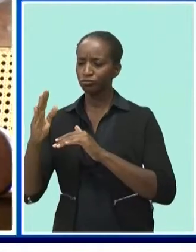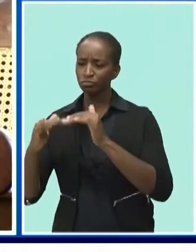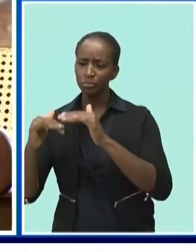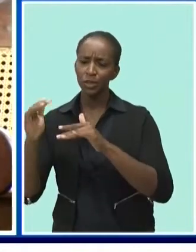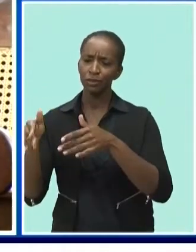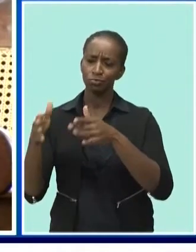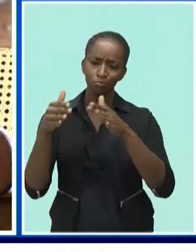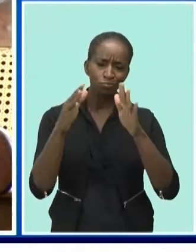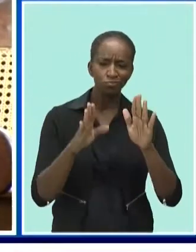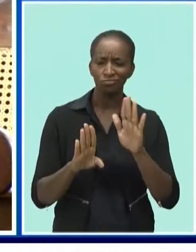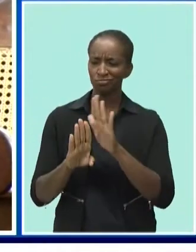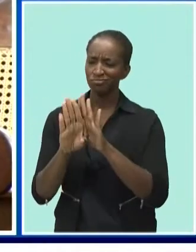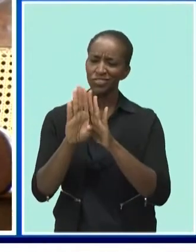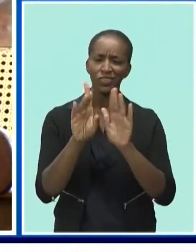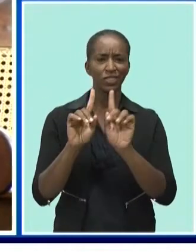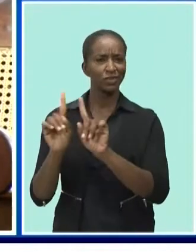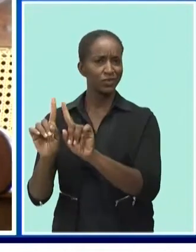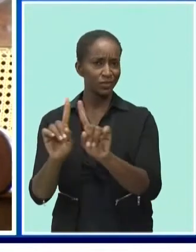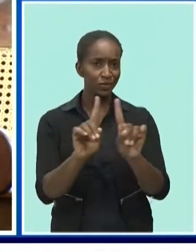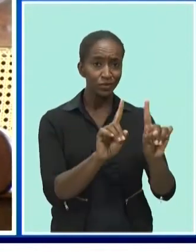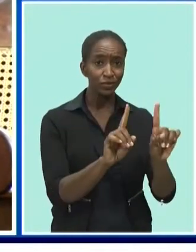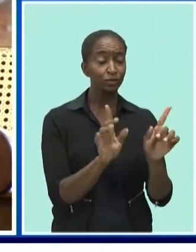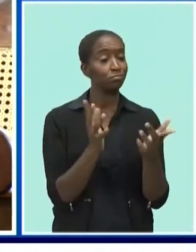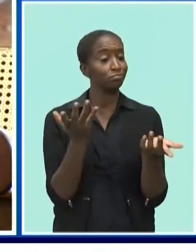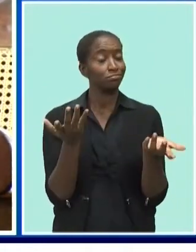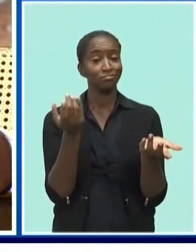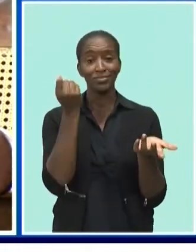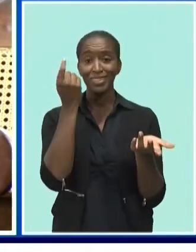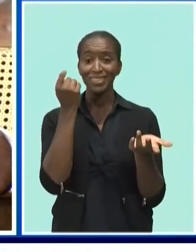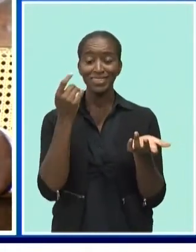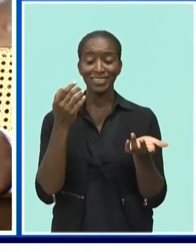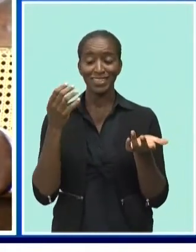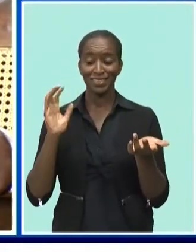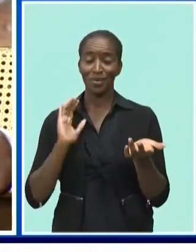the main driver of the economy.